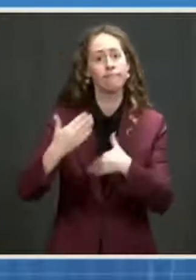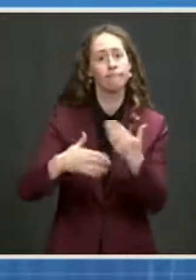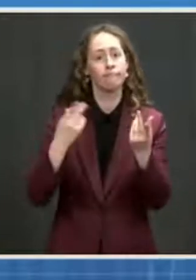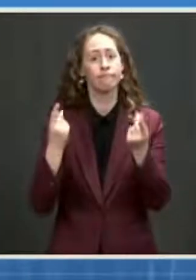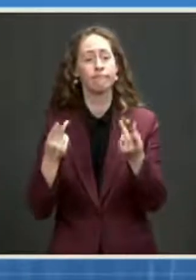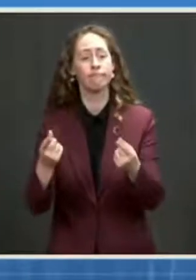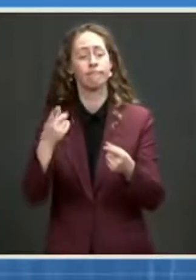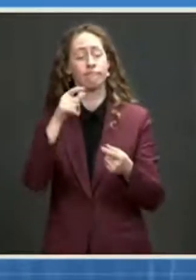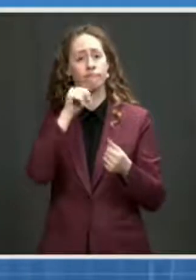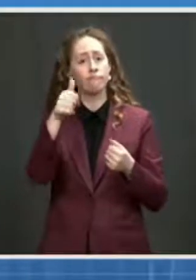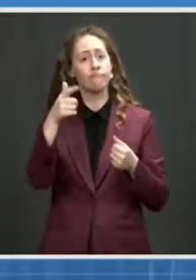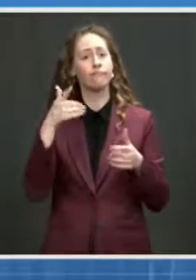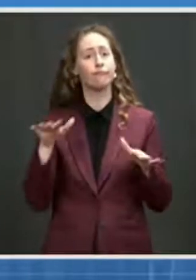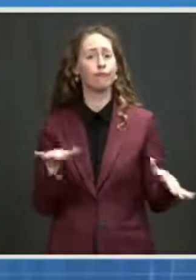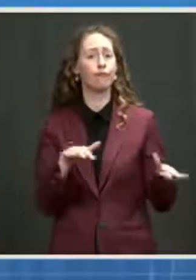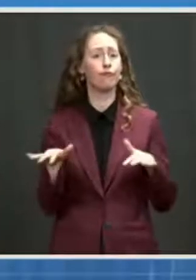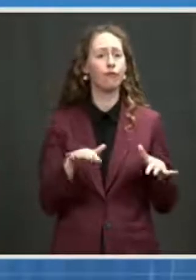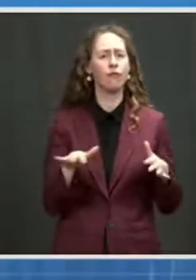those states should be doing?